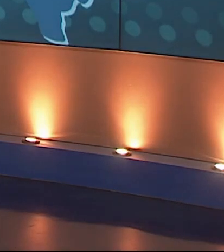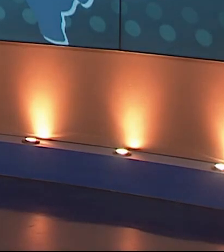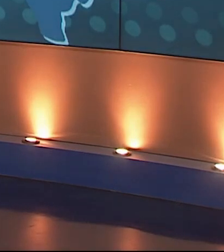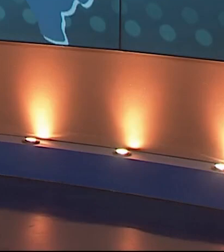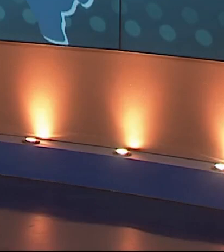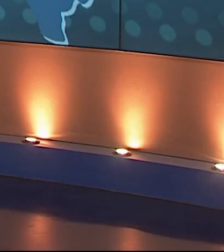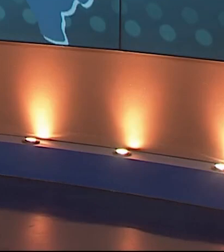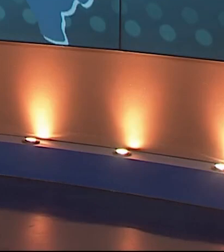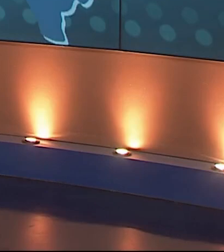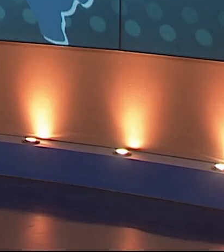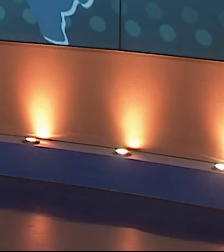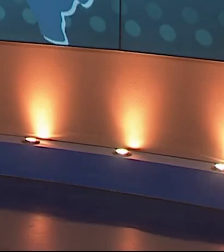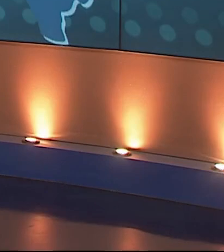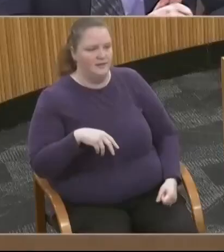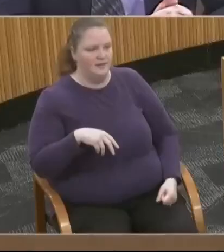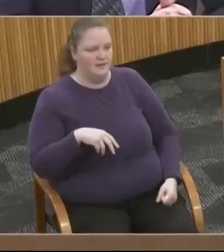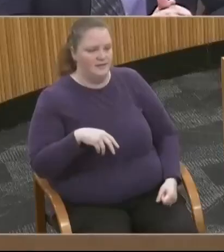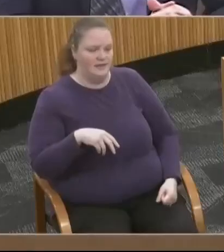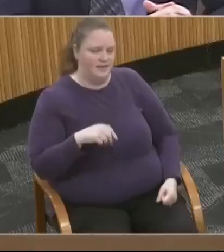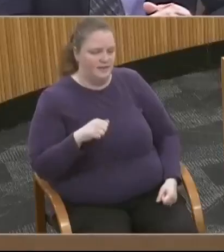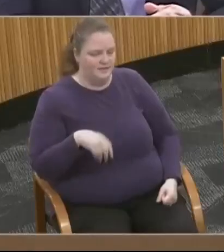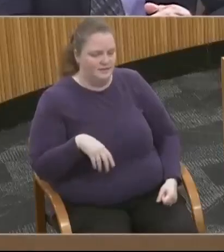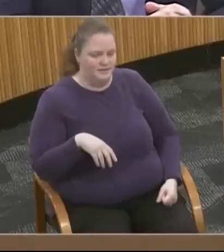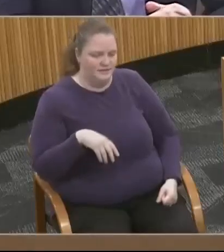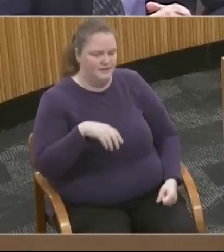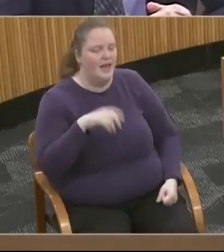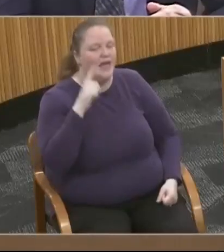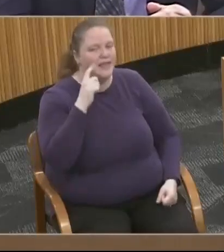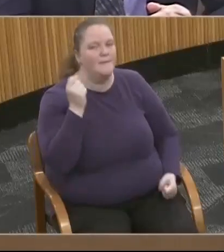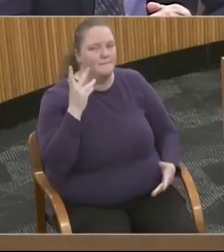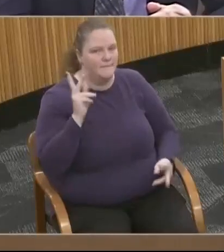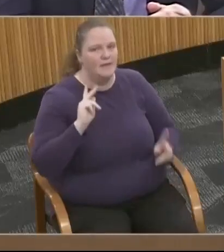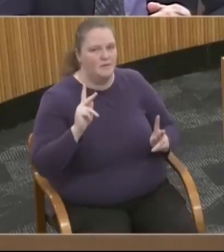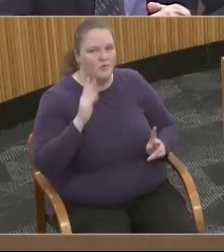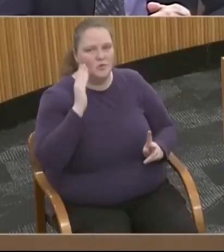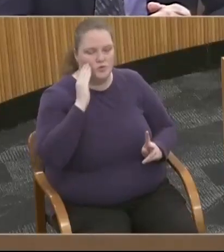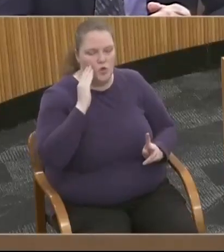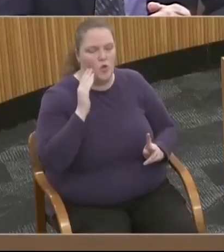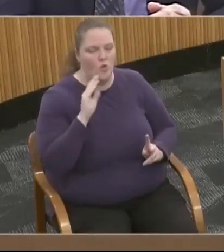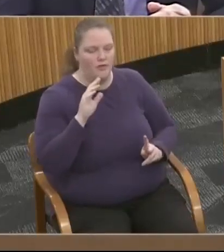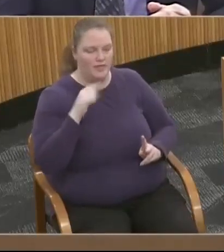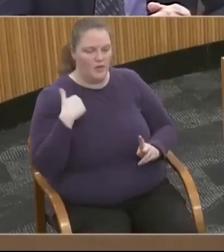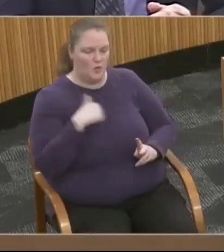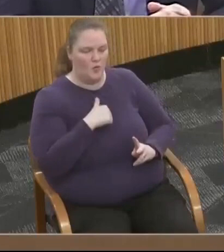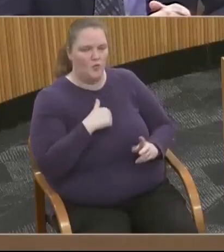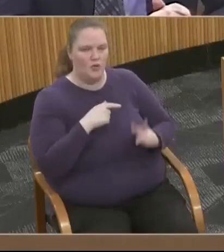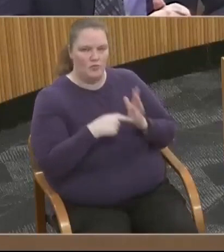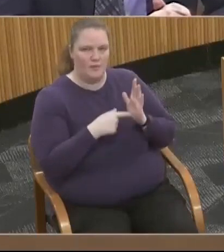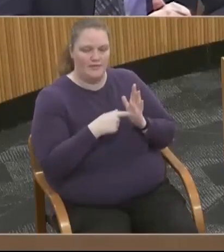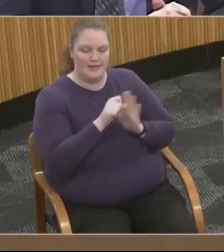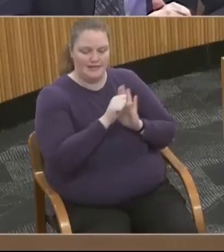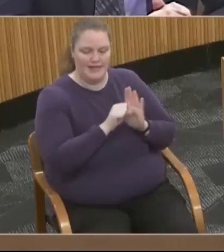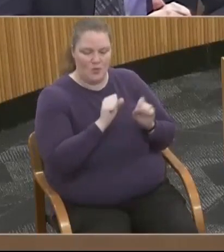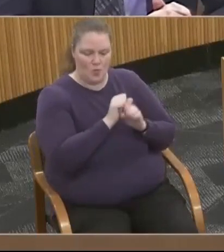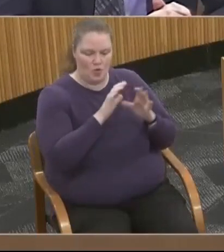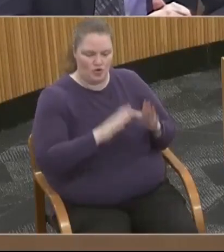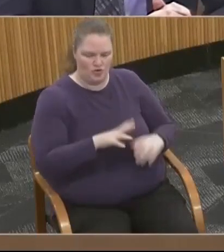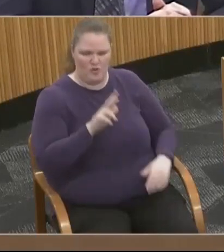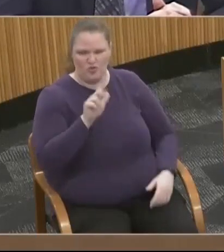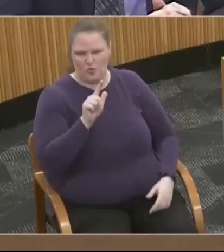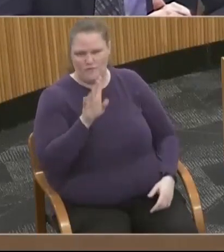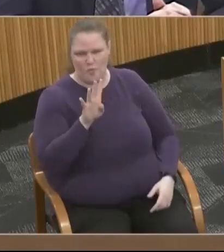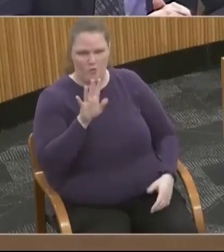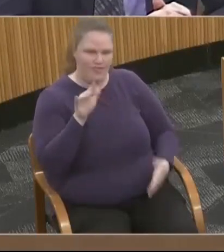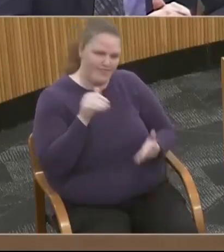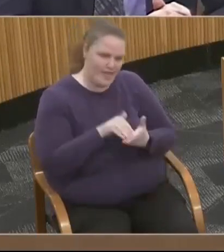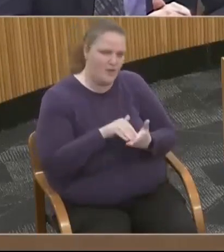executive director, Melissa Unger. Many folks know that SEIU Local 503 represents state workers, about 24,000 state